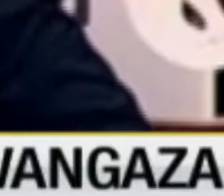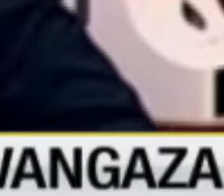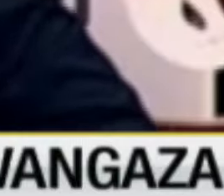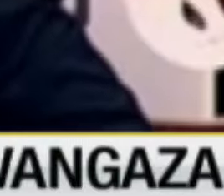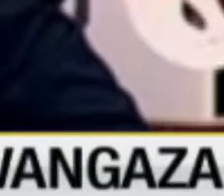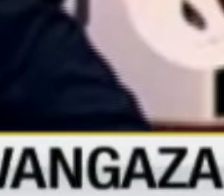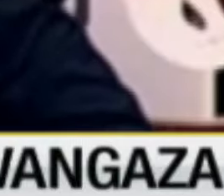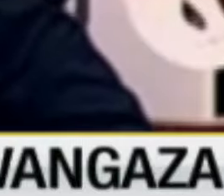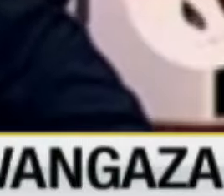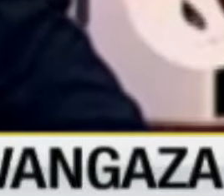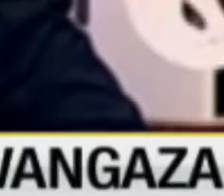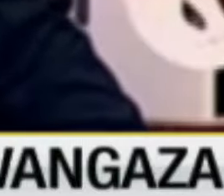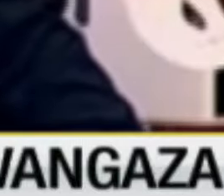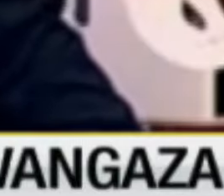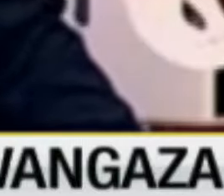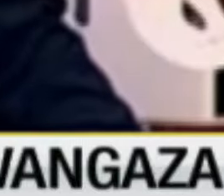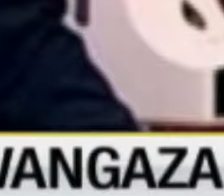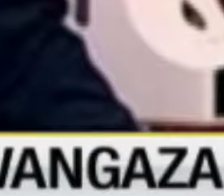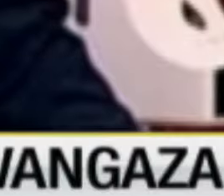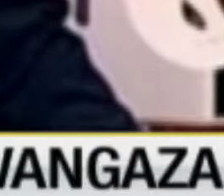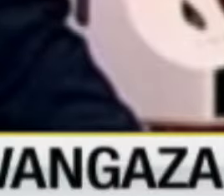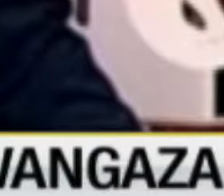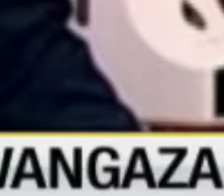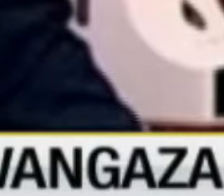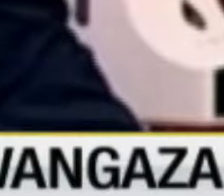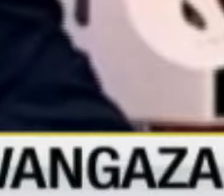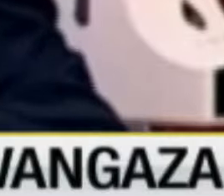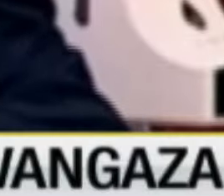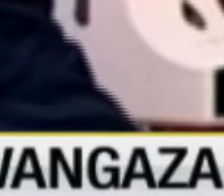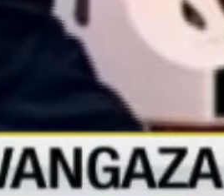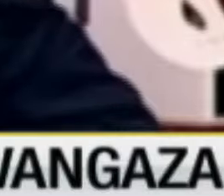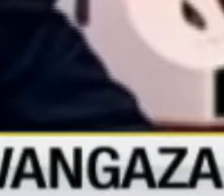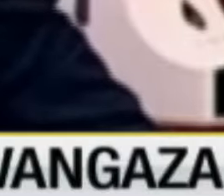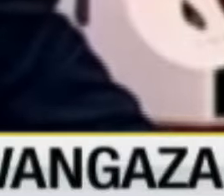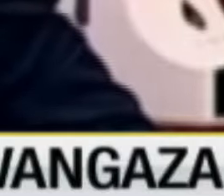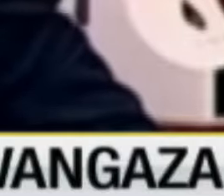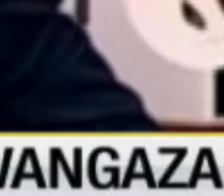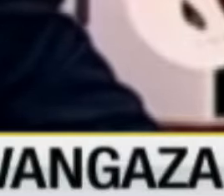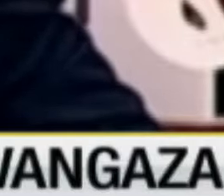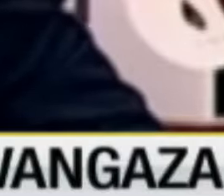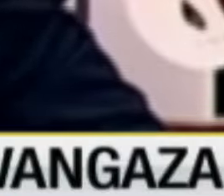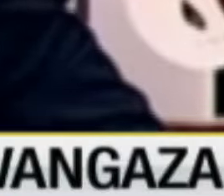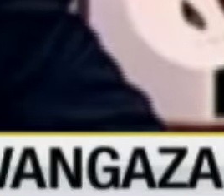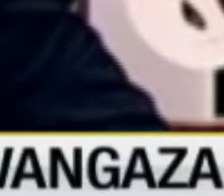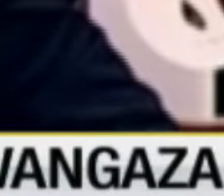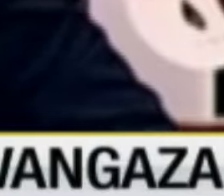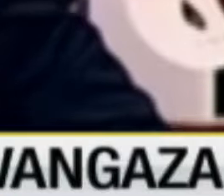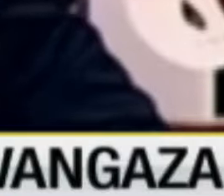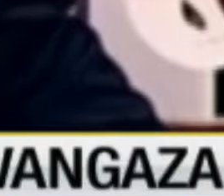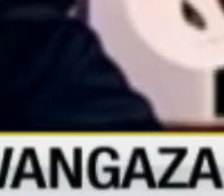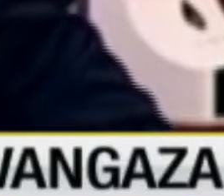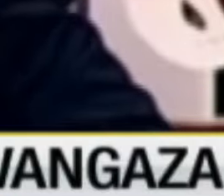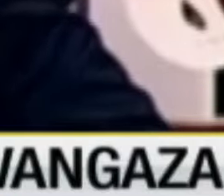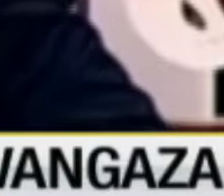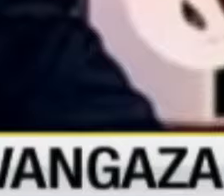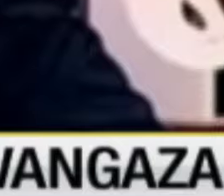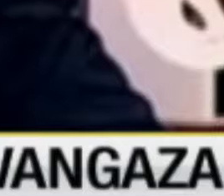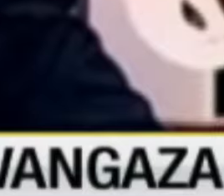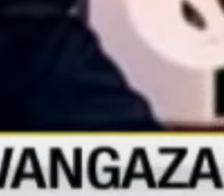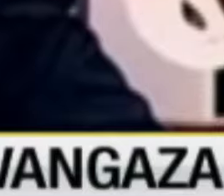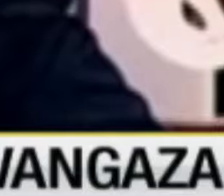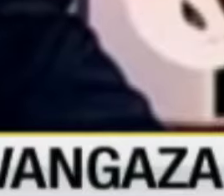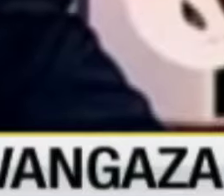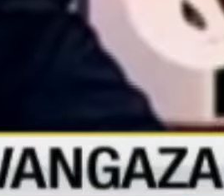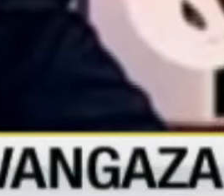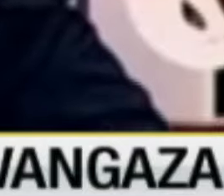and that the County Assembly has been held captive by some external forces. But my question, Honorable